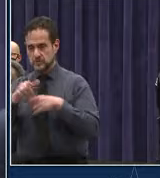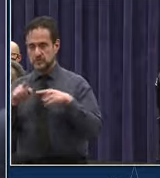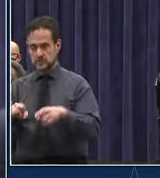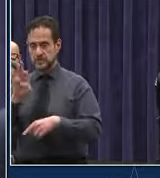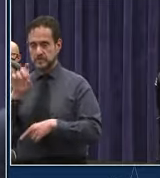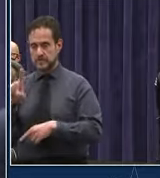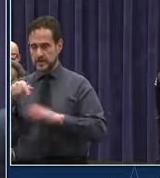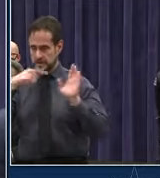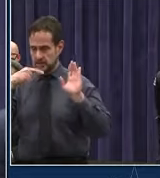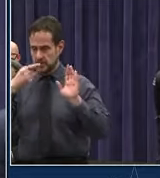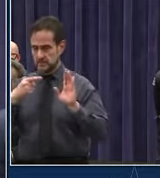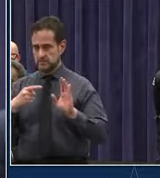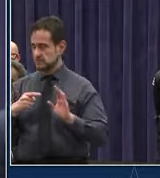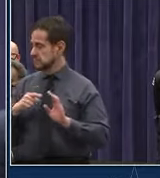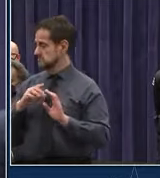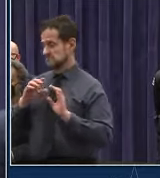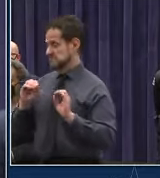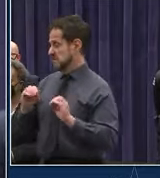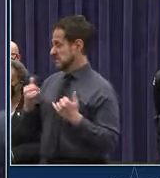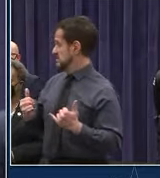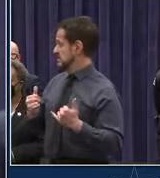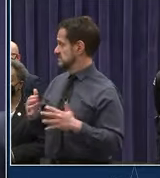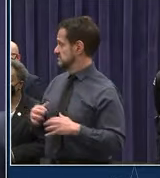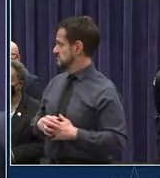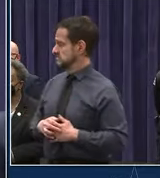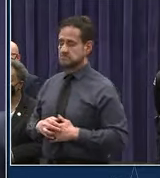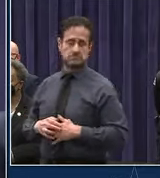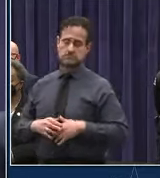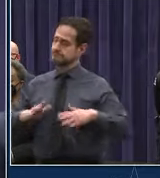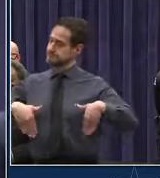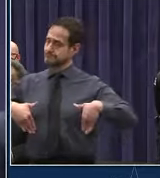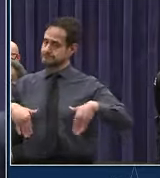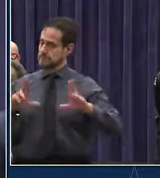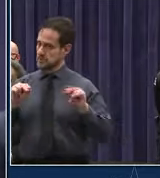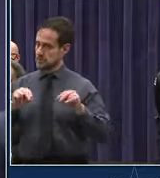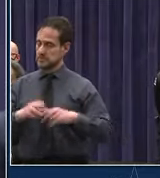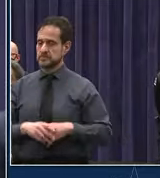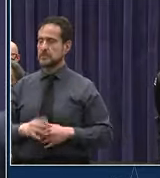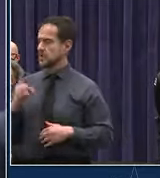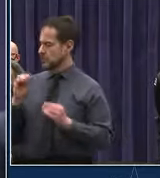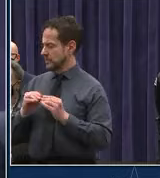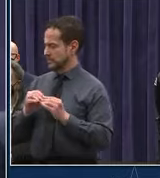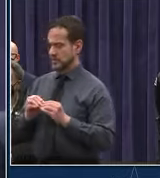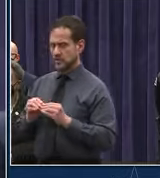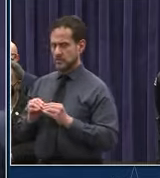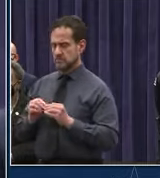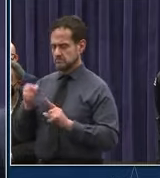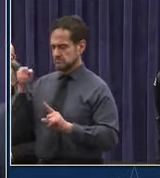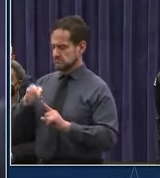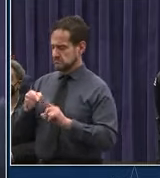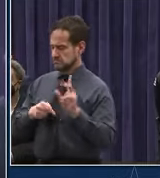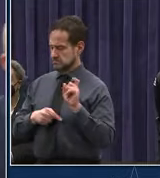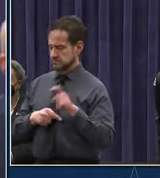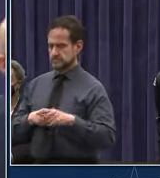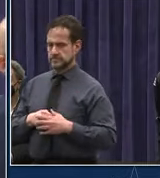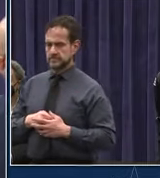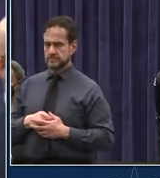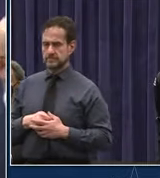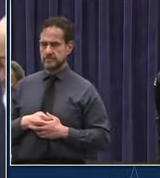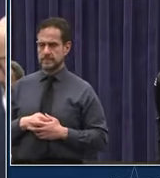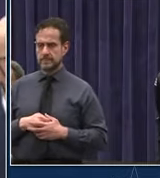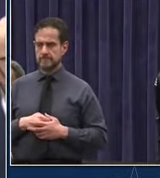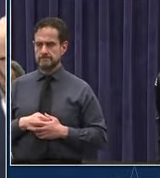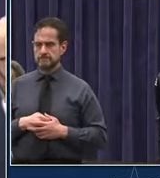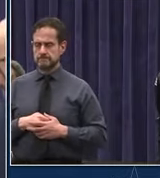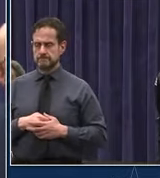He is a juvenile. He does have a juvenile record. We will be providing a full recitation of his background tomorrow at his